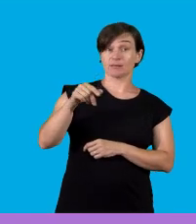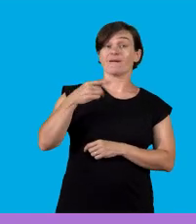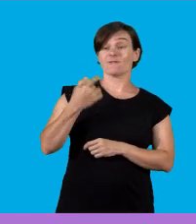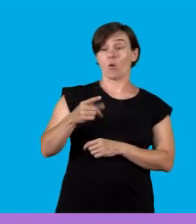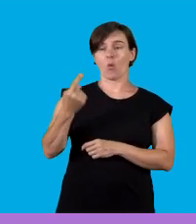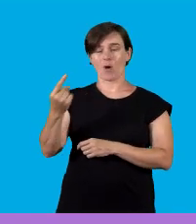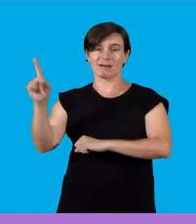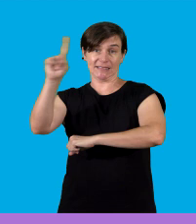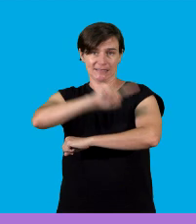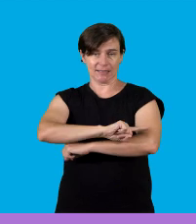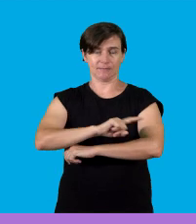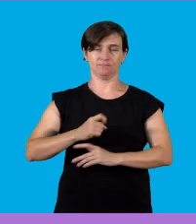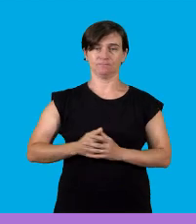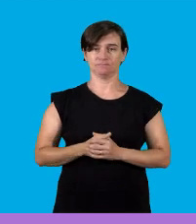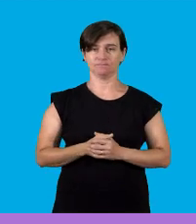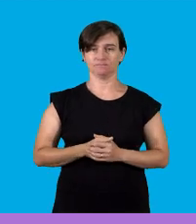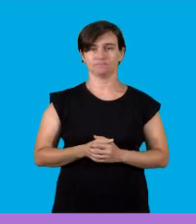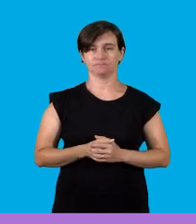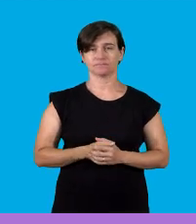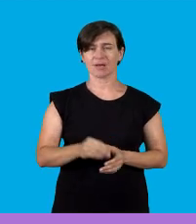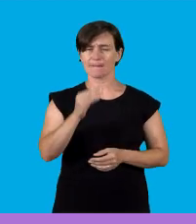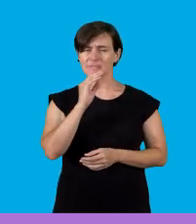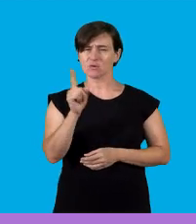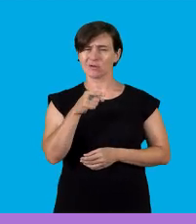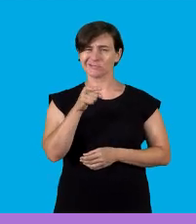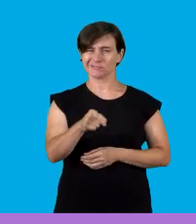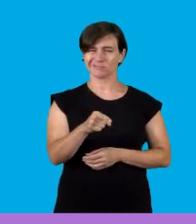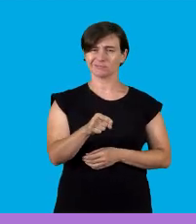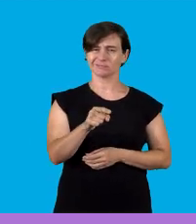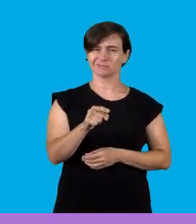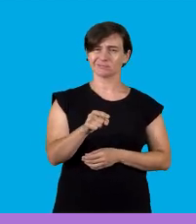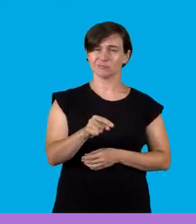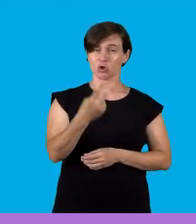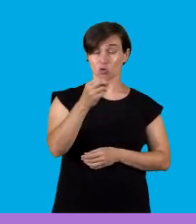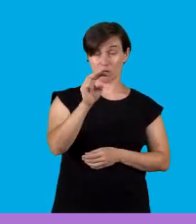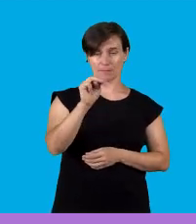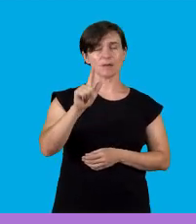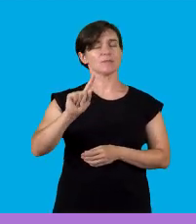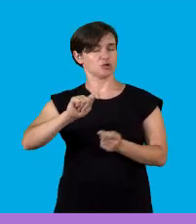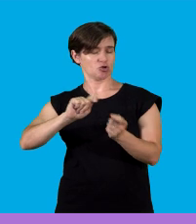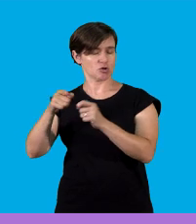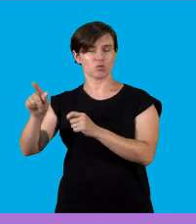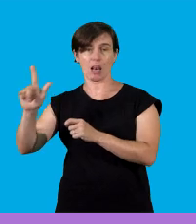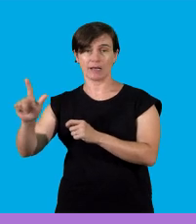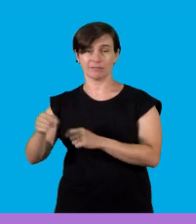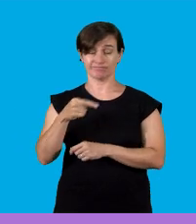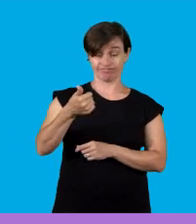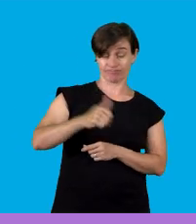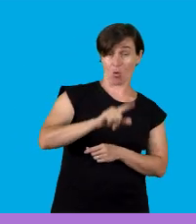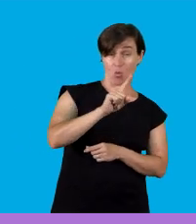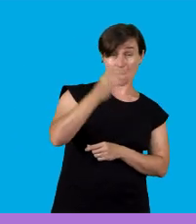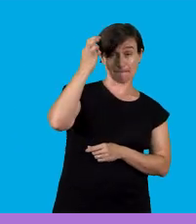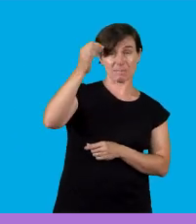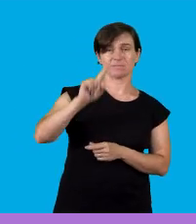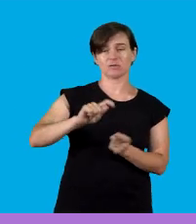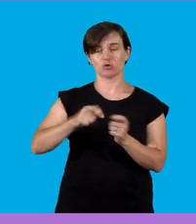liters per day, right? So meaning that milliliters must go to liters and your 1 minute must